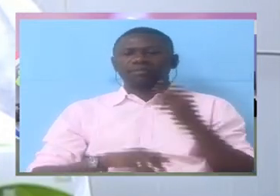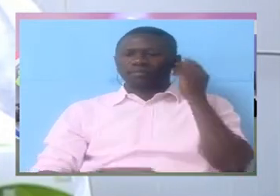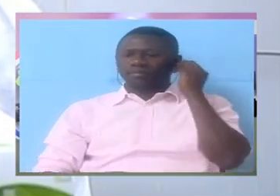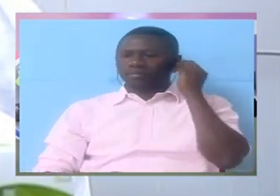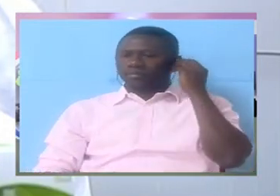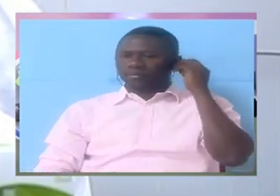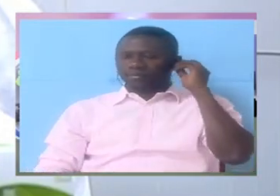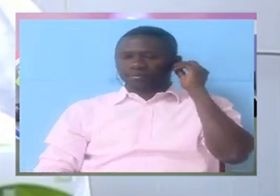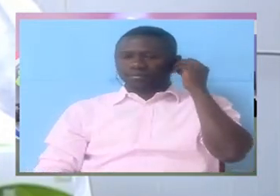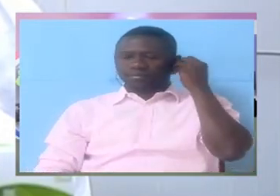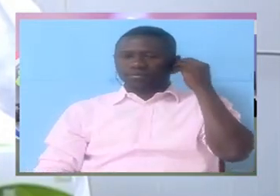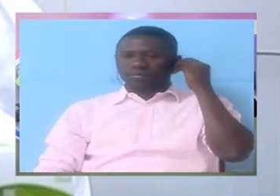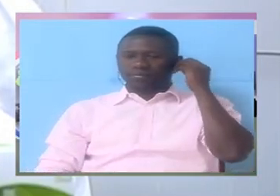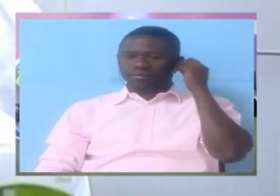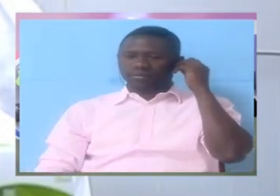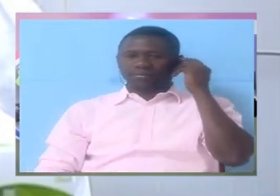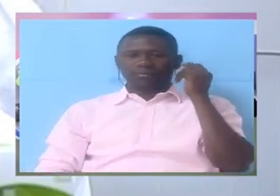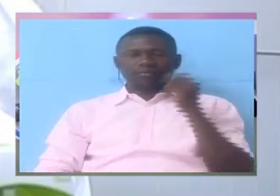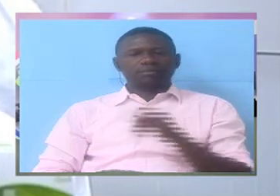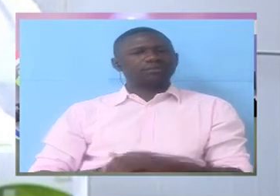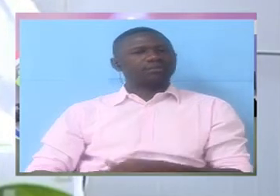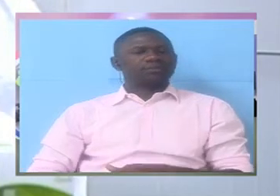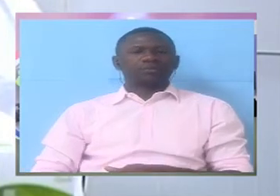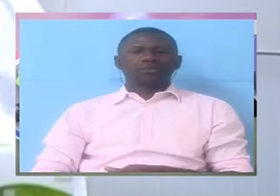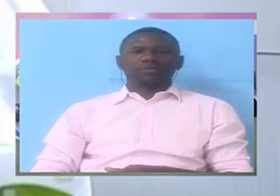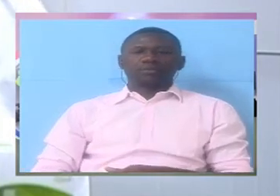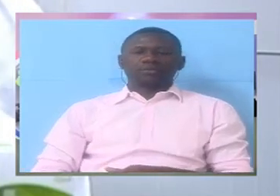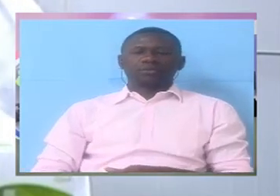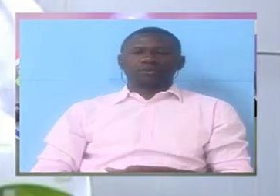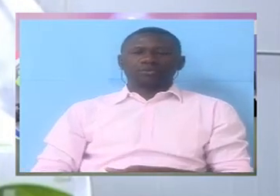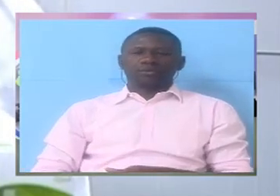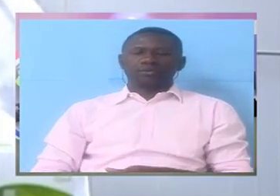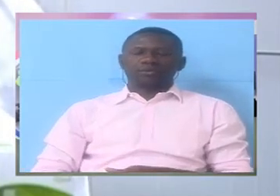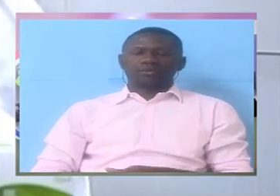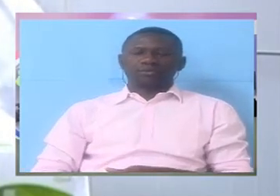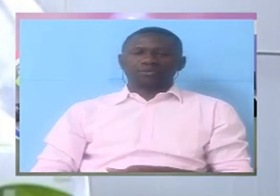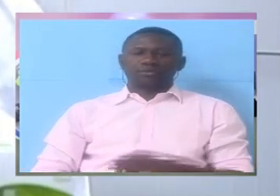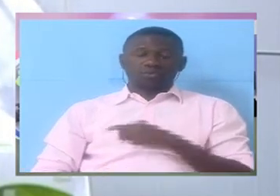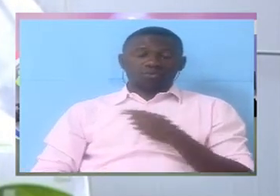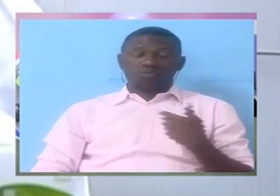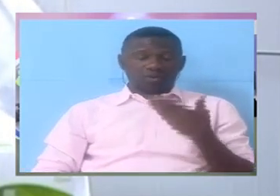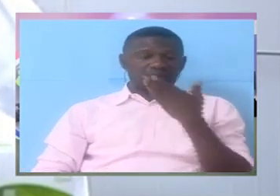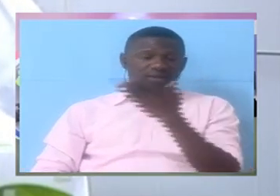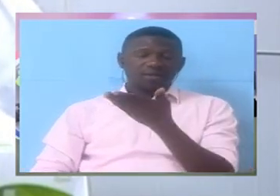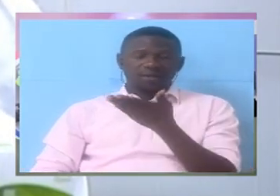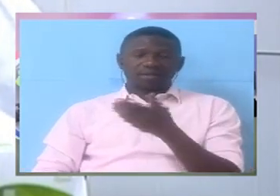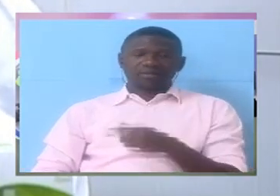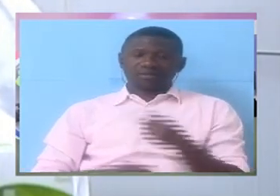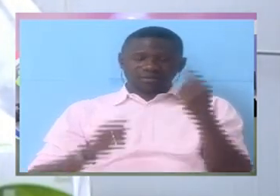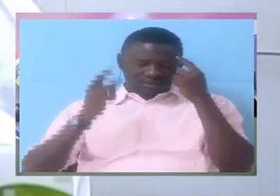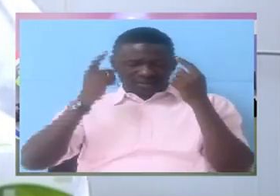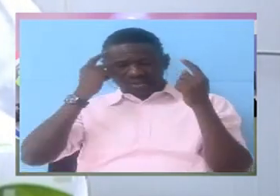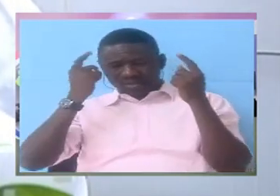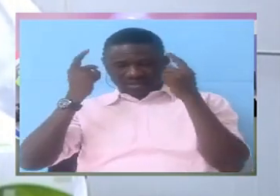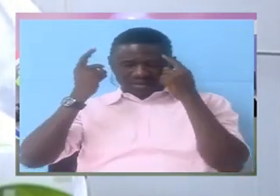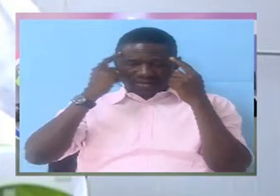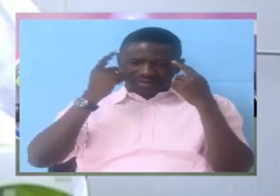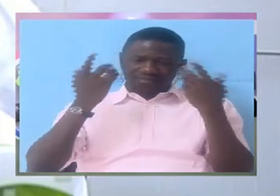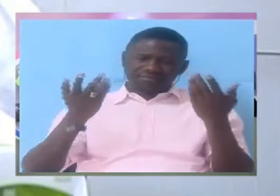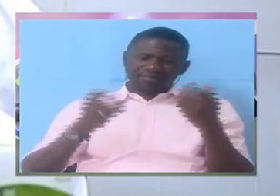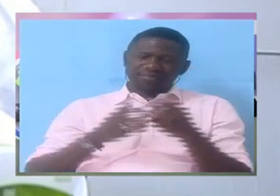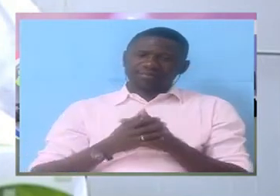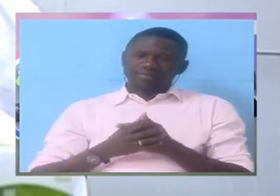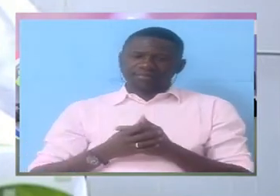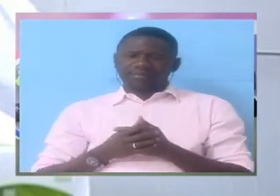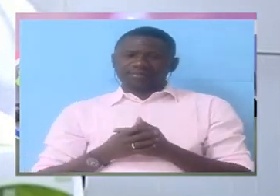fangulaling. Yeah. So we were there mbeje wondering. Ndel fanalu mbe mira kang